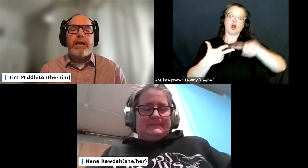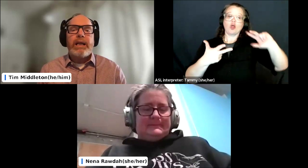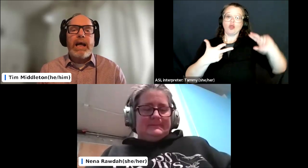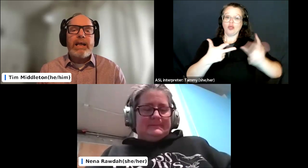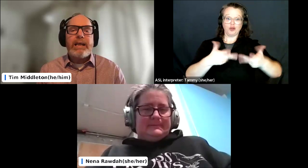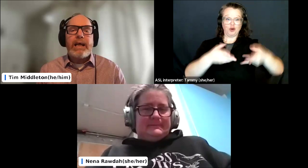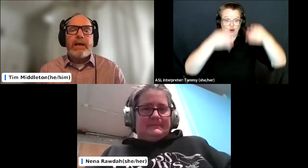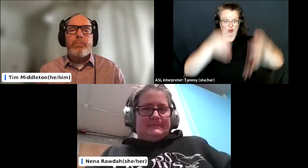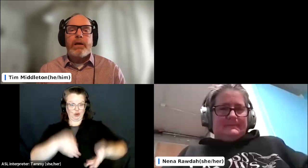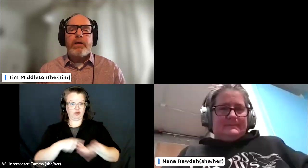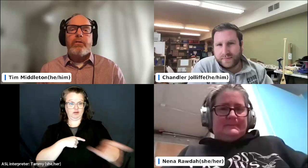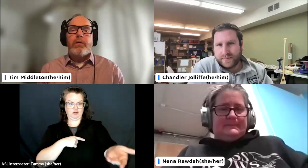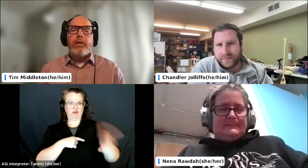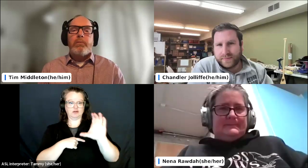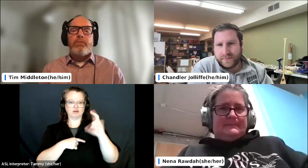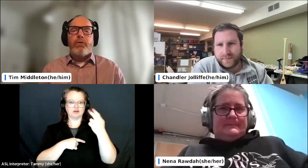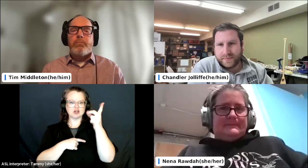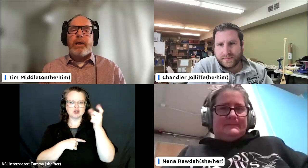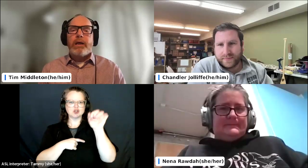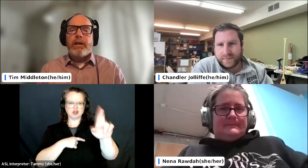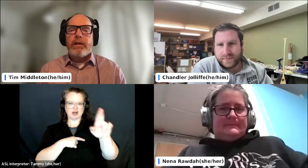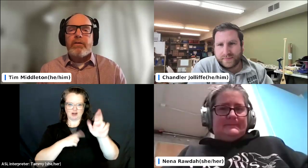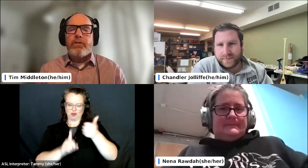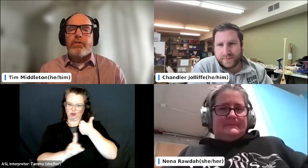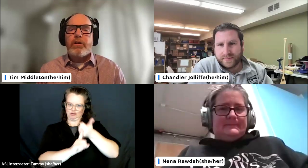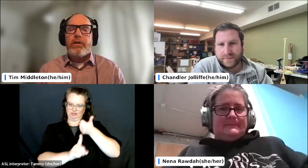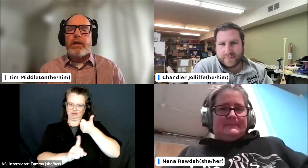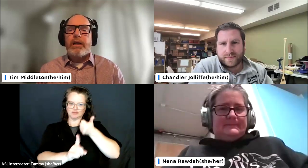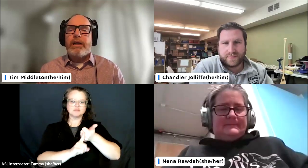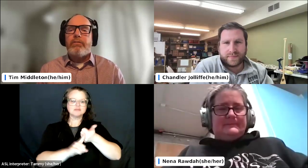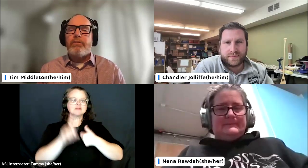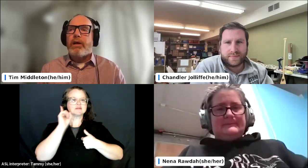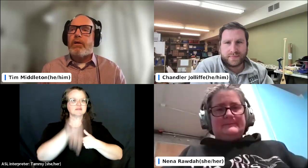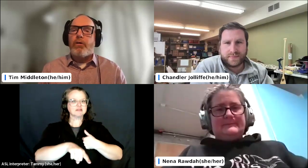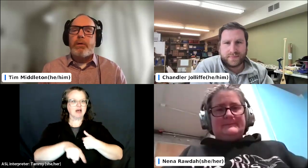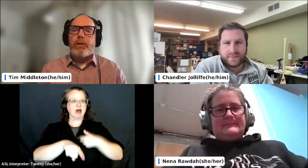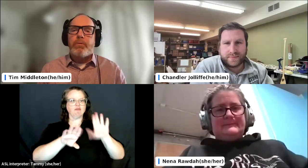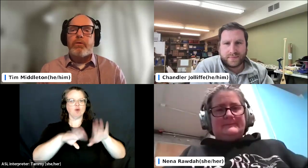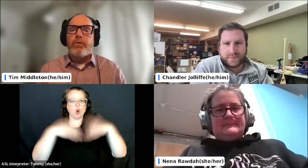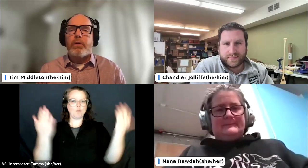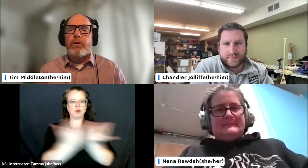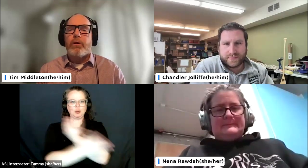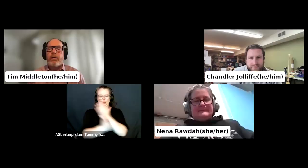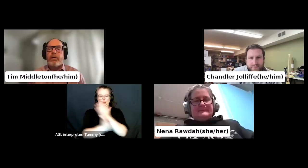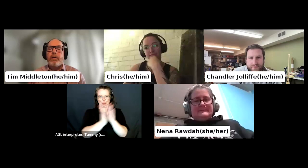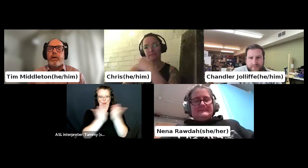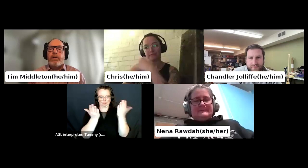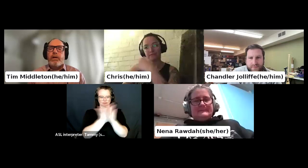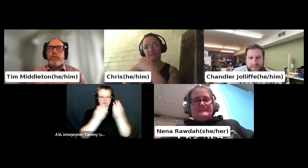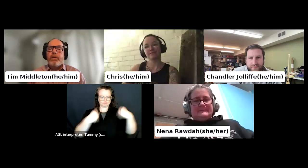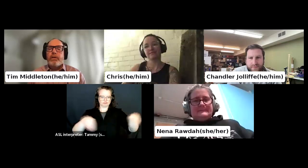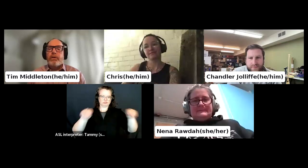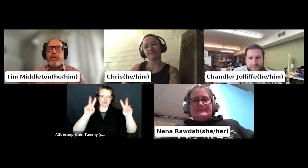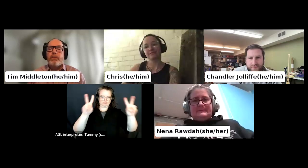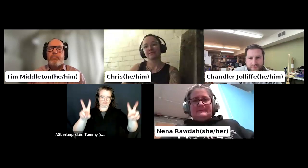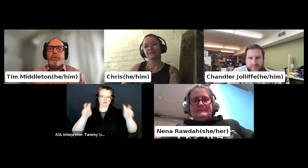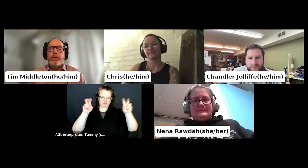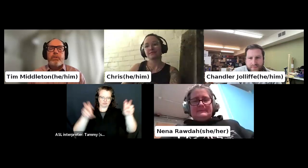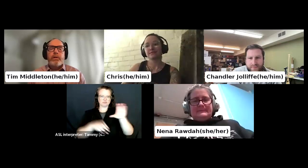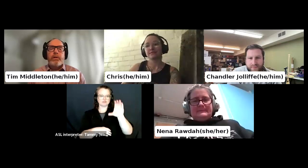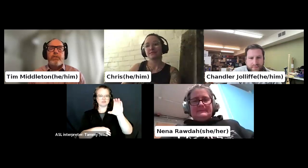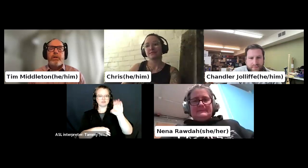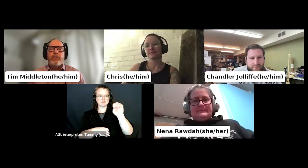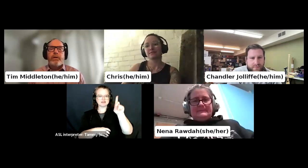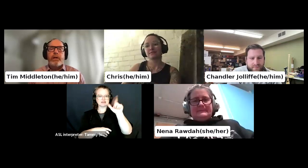working in the edtech space before making the decision to leave and open a bookstore. Cedar Canoe